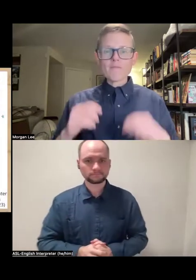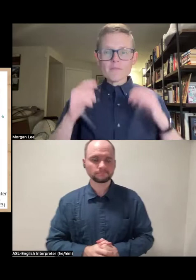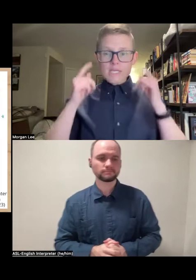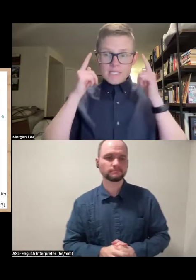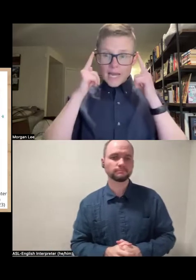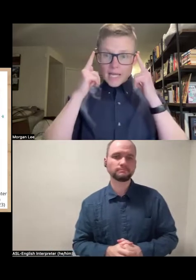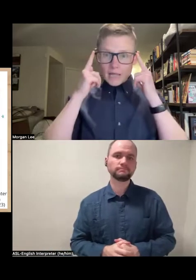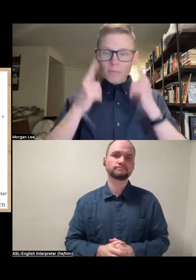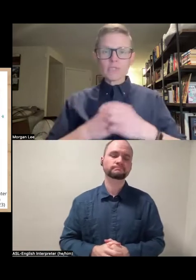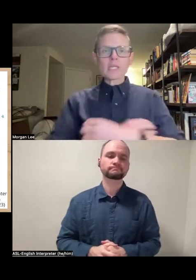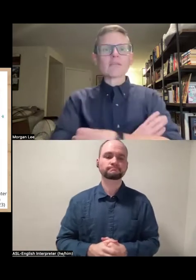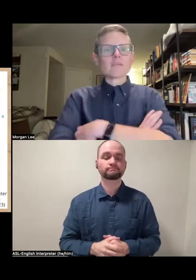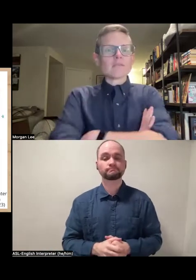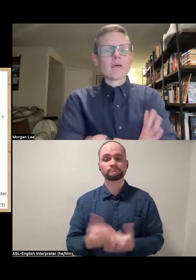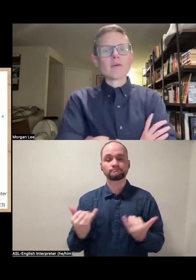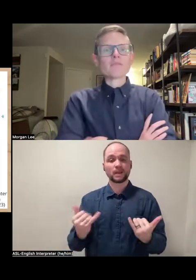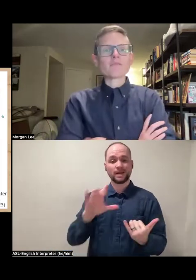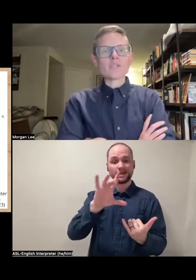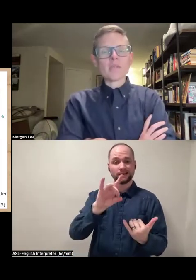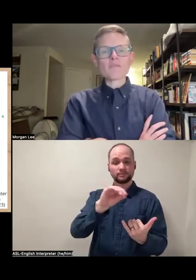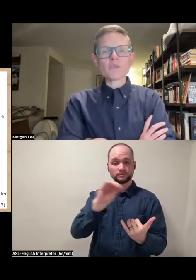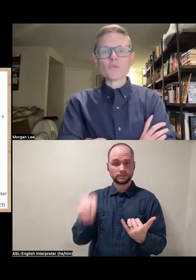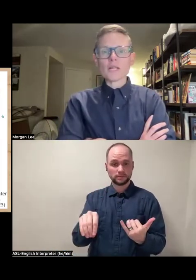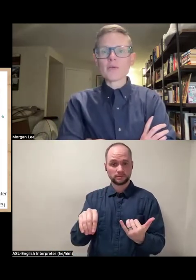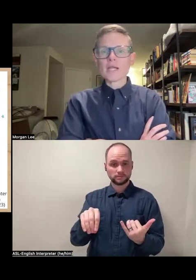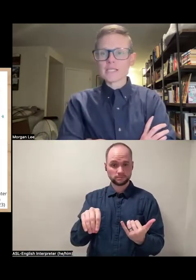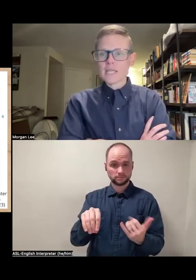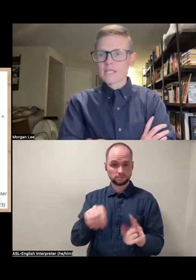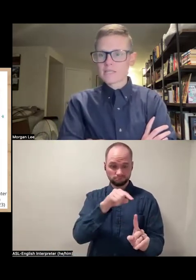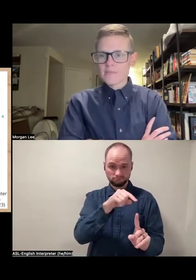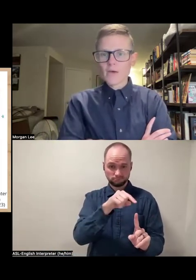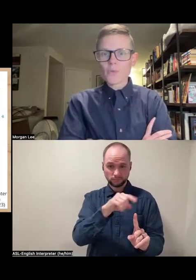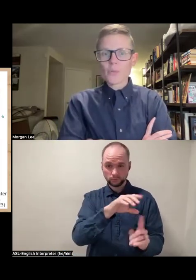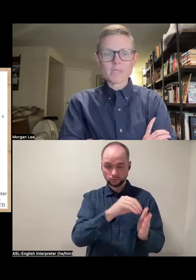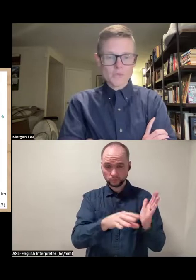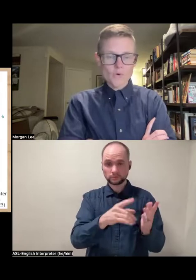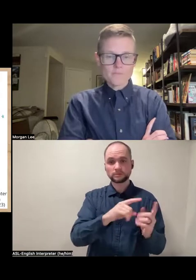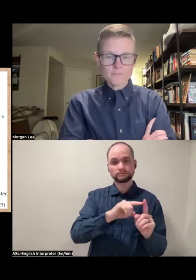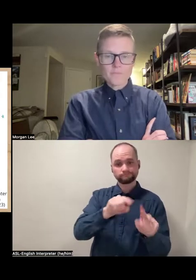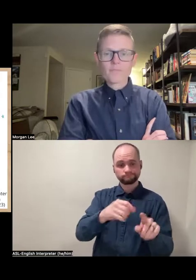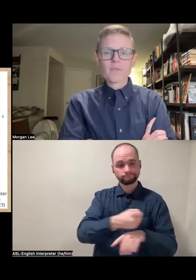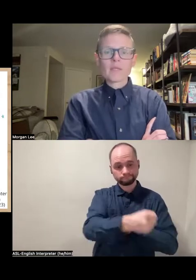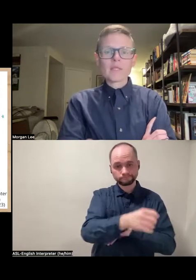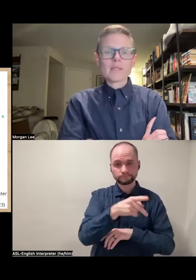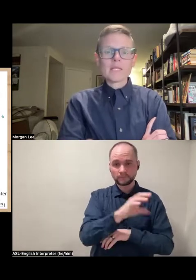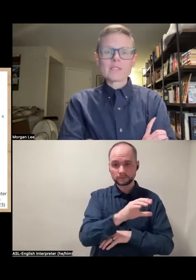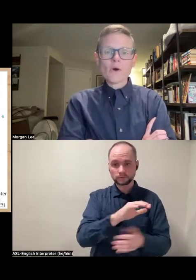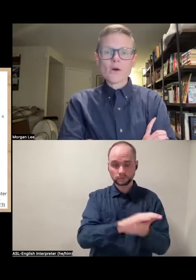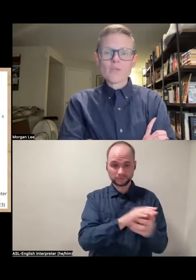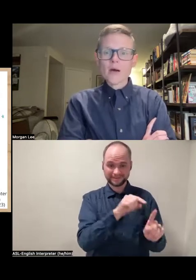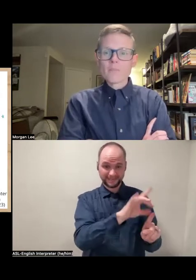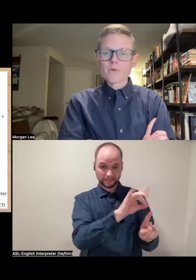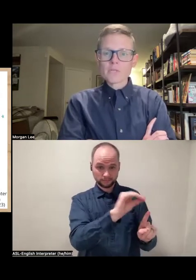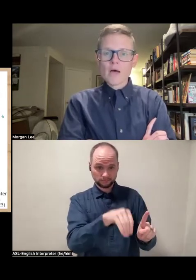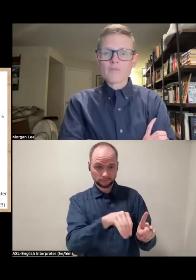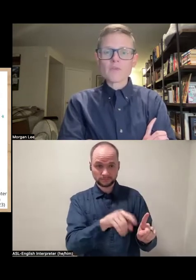So of these 88% of deaf children in the United States that go to public school, these are